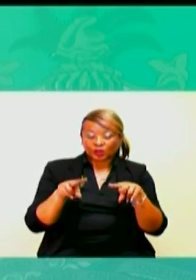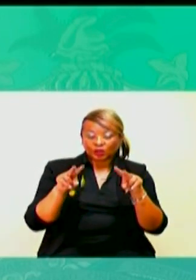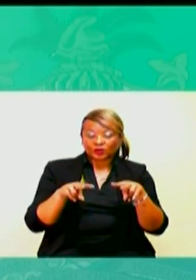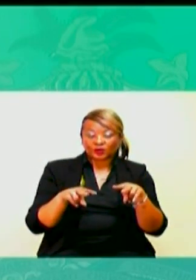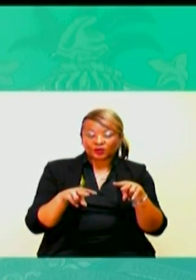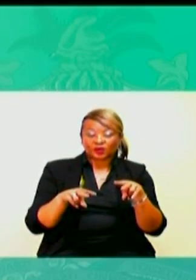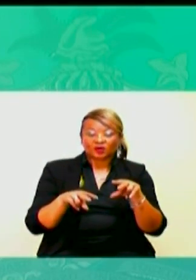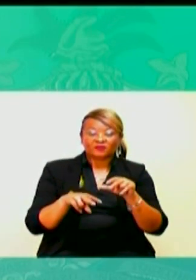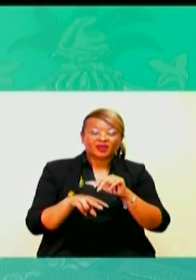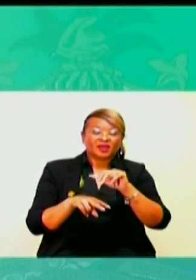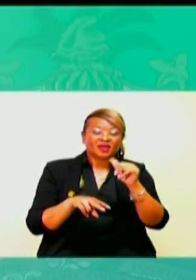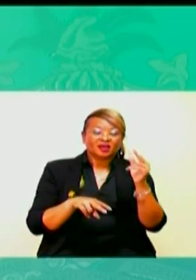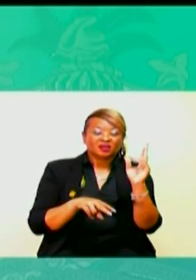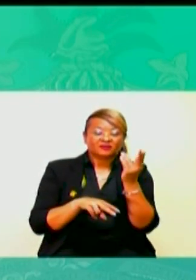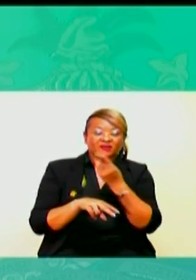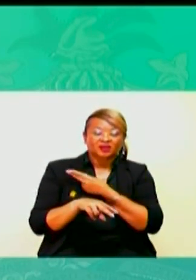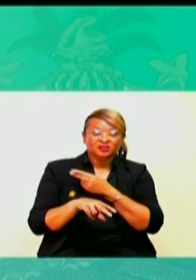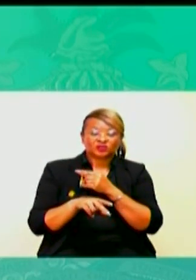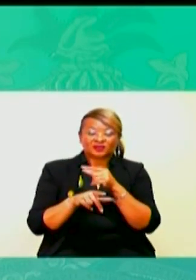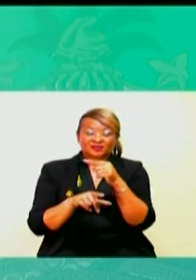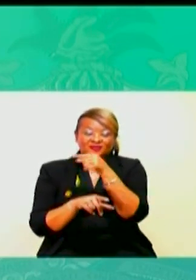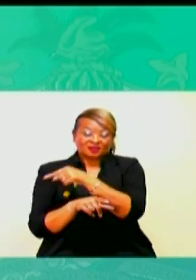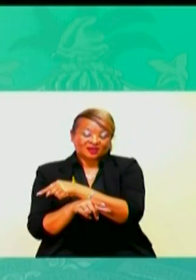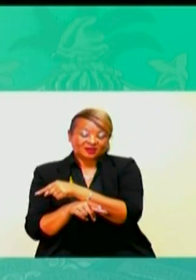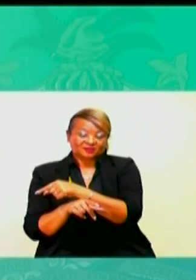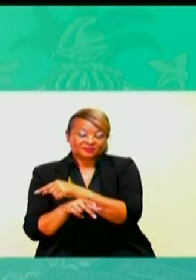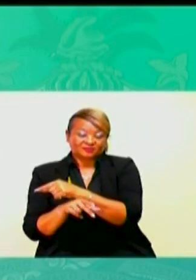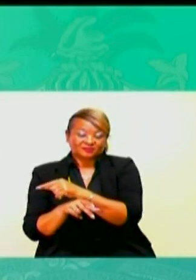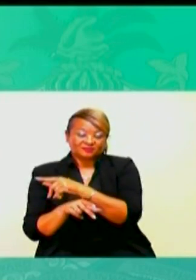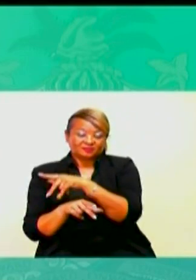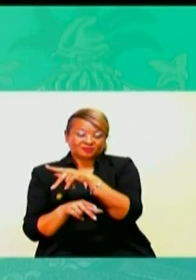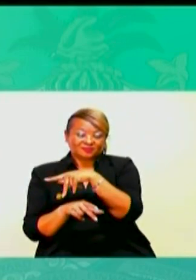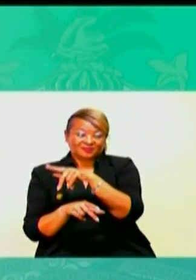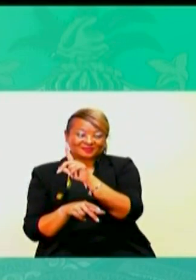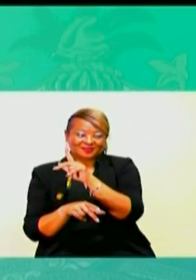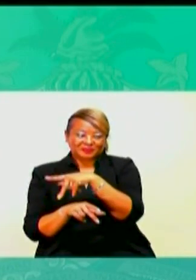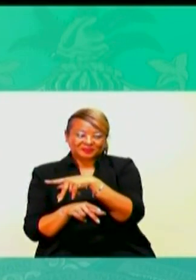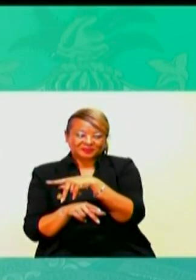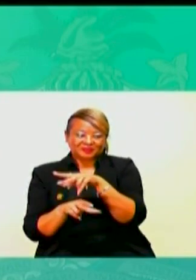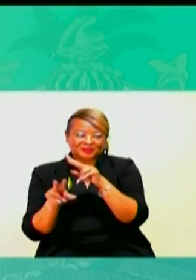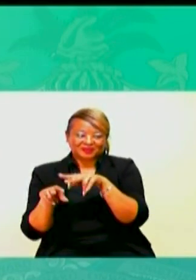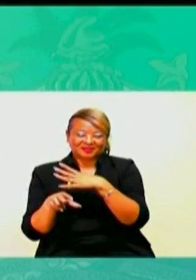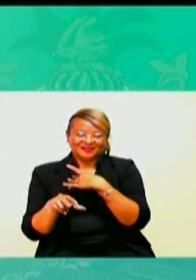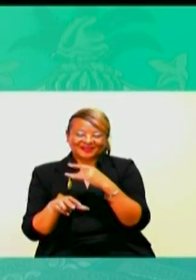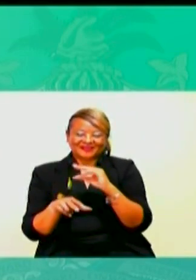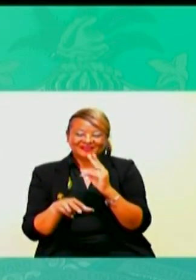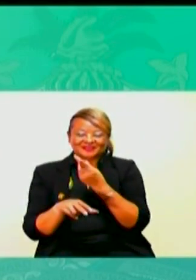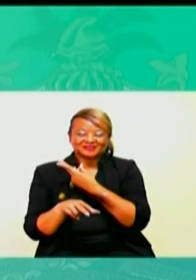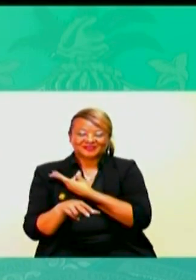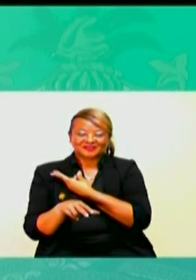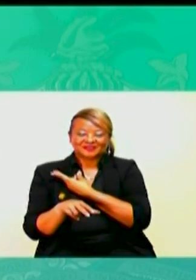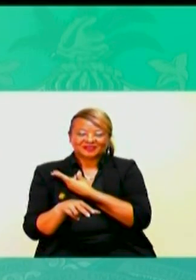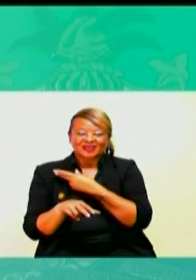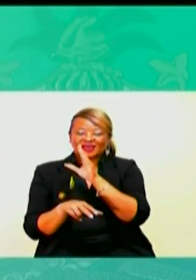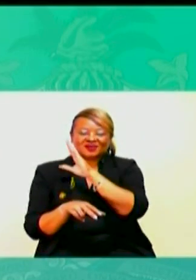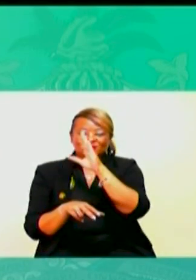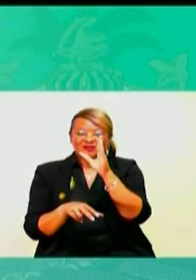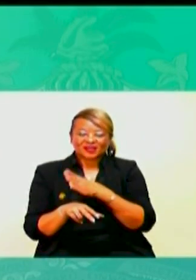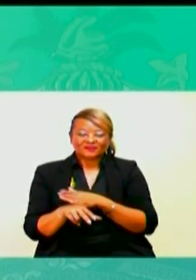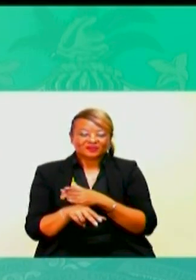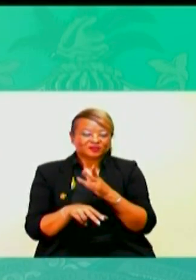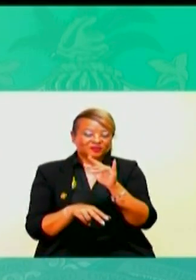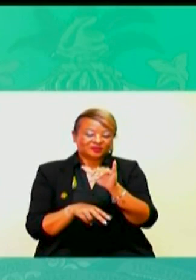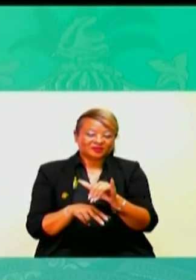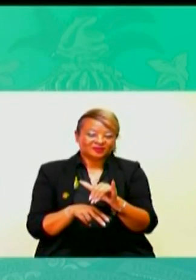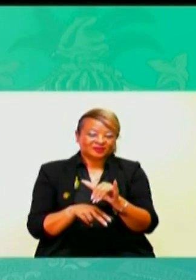features of any of us on this side. Look at us. It ain't look like us. No. It ain't us. And we would never have done something like this.